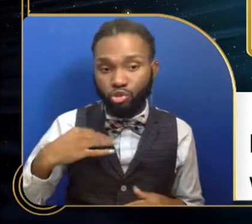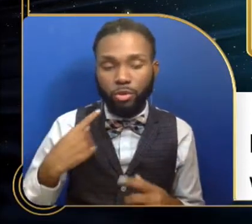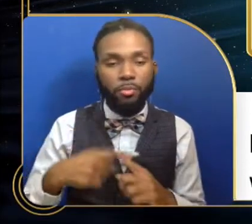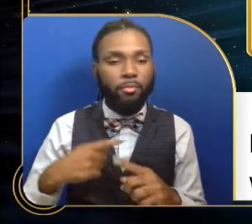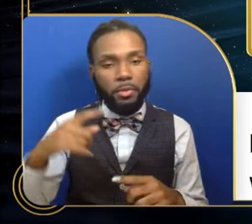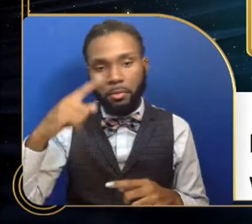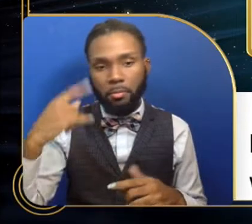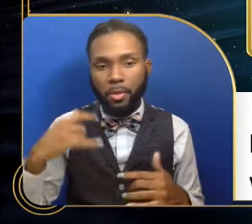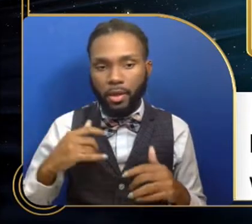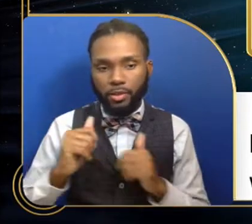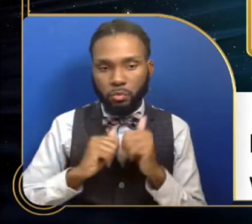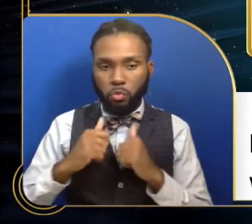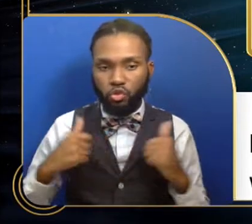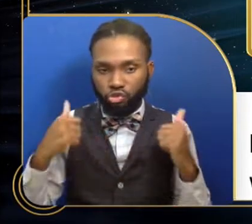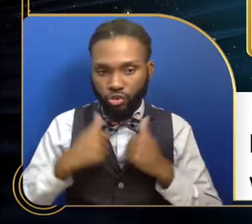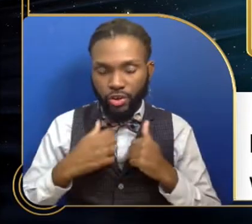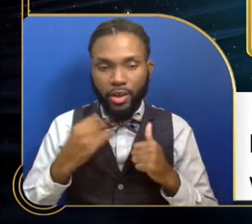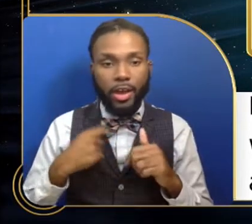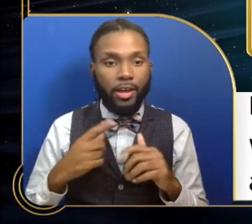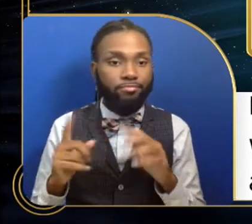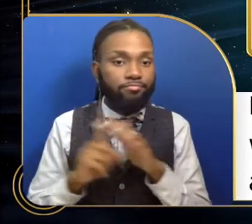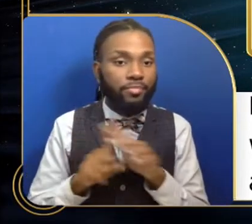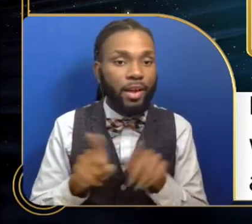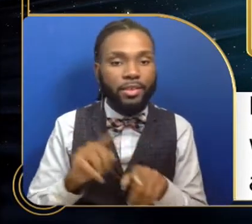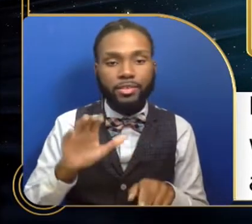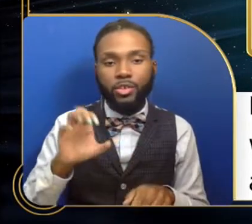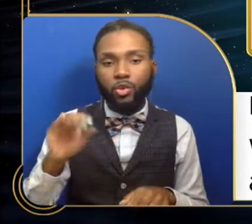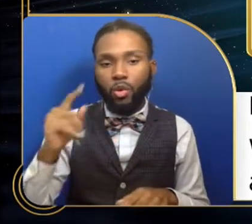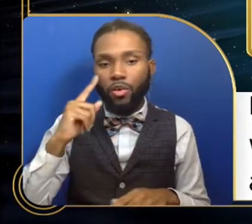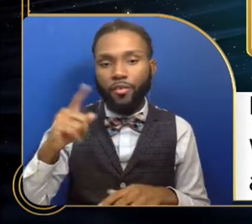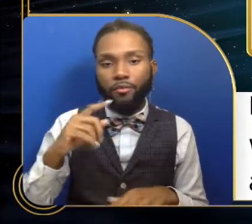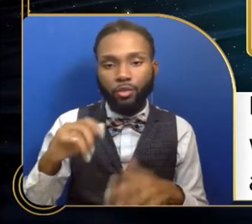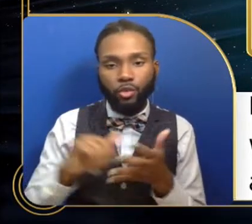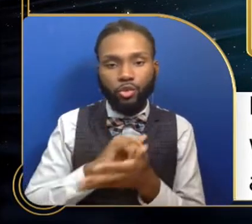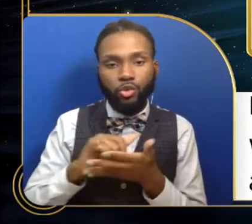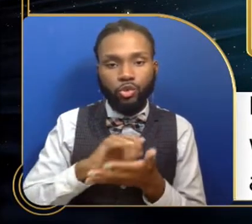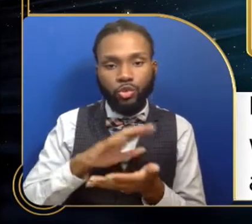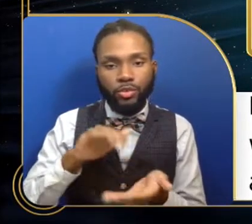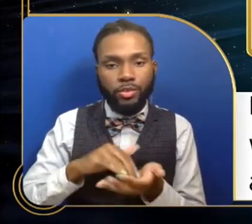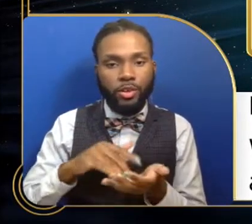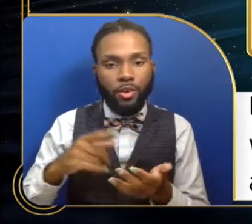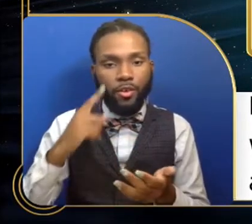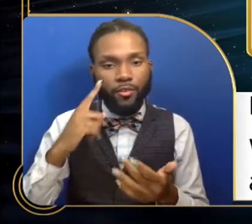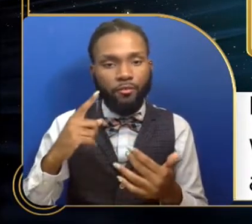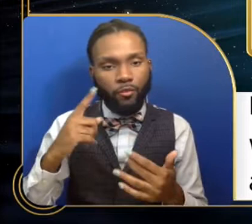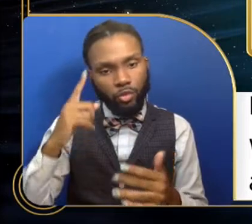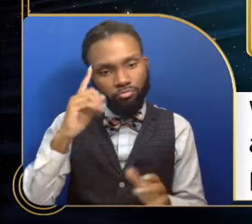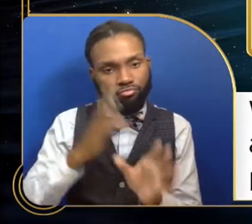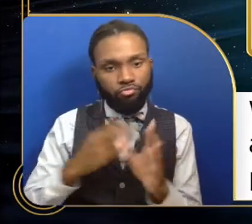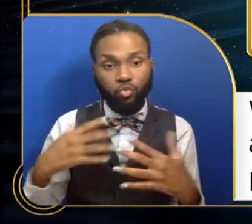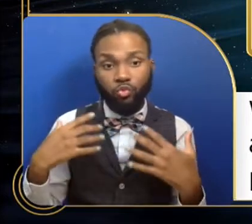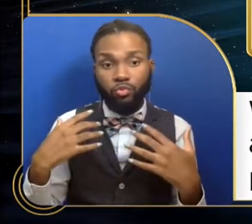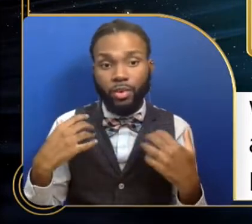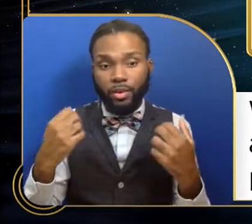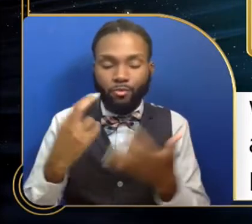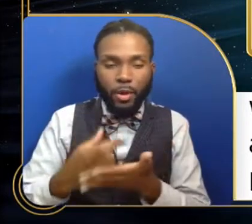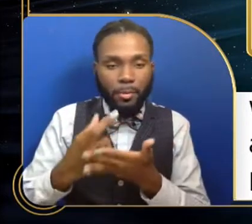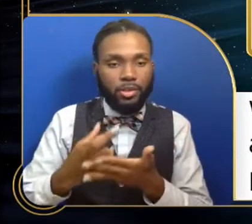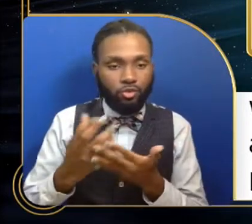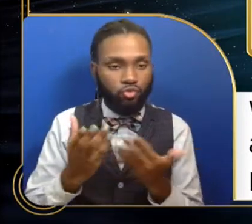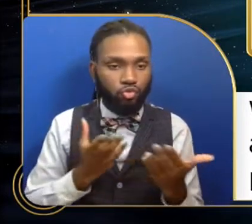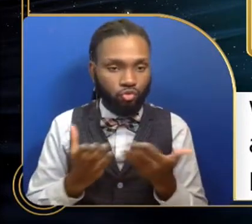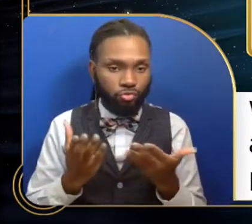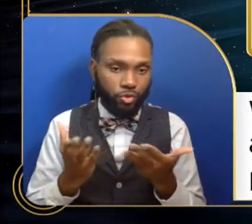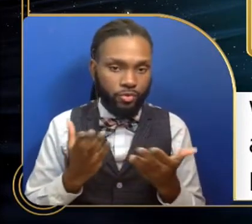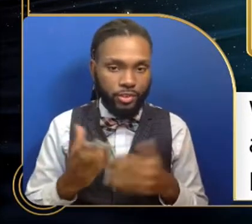as the CEO of the New York Association of Psychiatric Rehabilitation Services, which is a partnership of peers, people who use